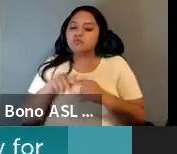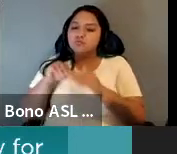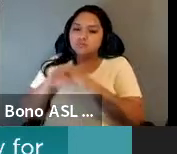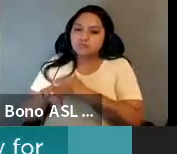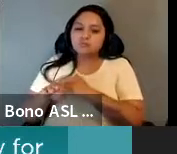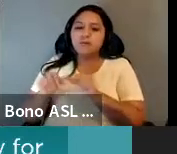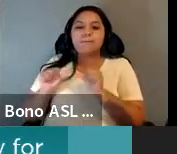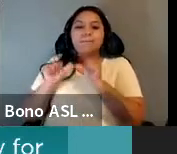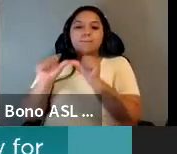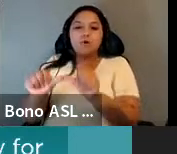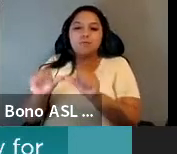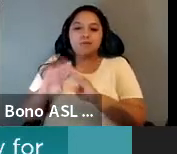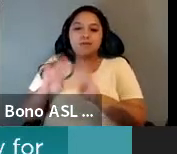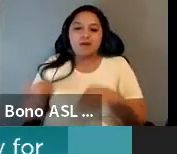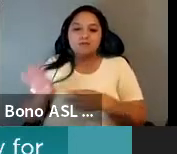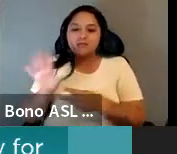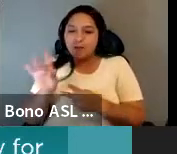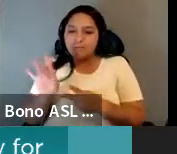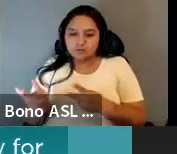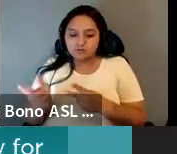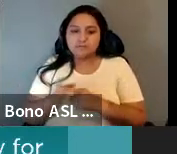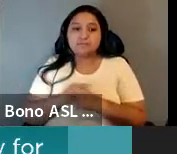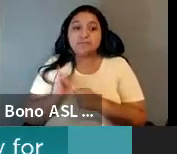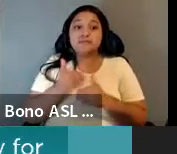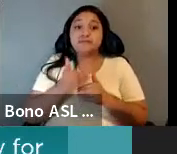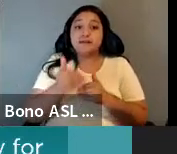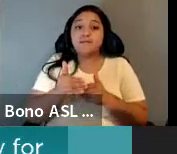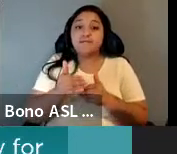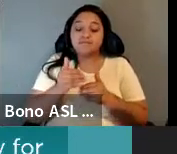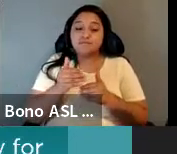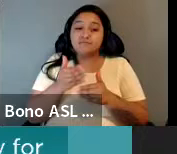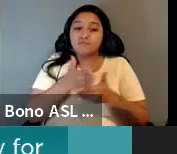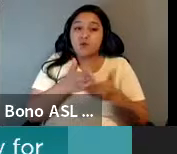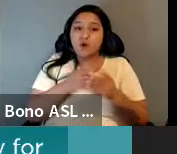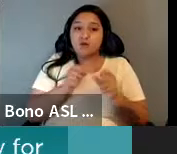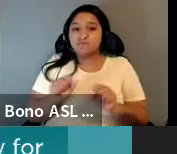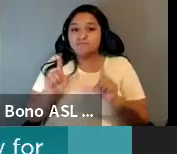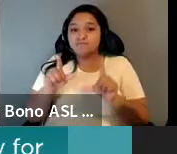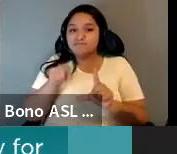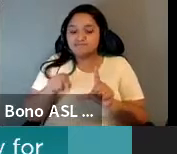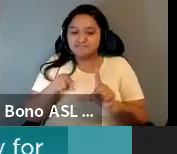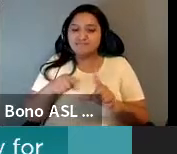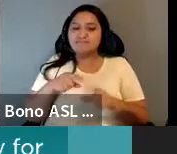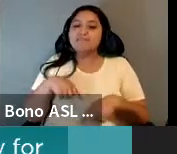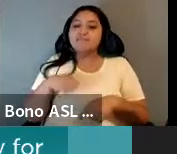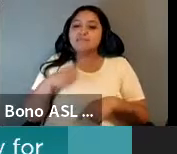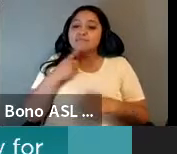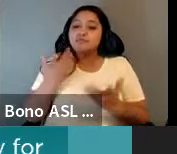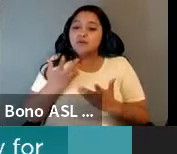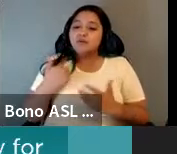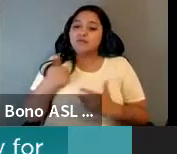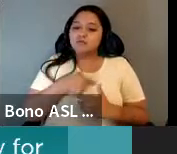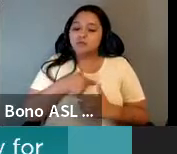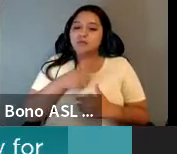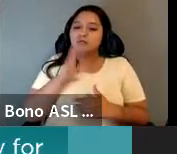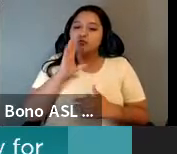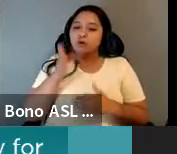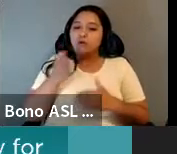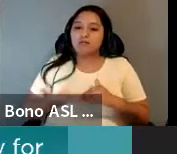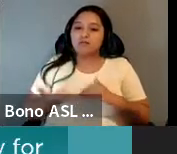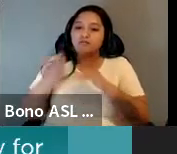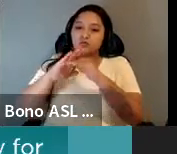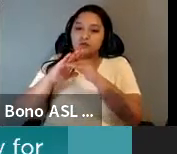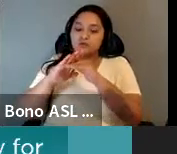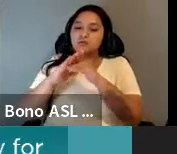is the second part that you see in the slide, where we are increasing the capacity for our longer range planning and